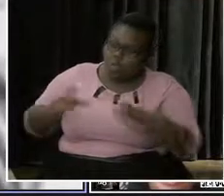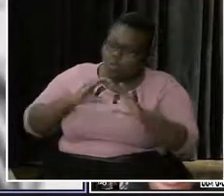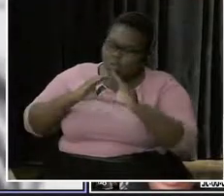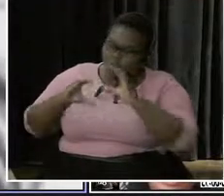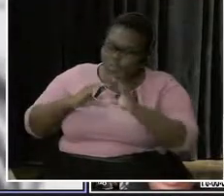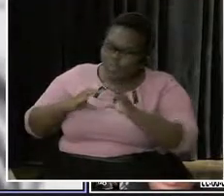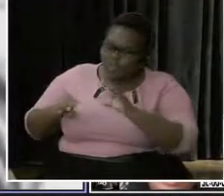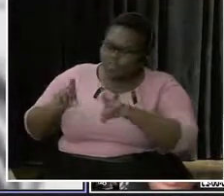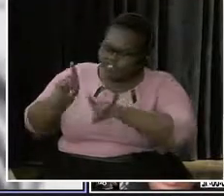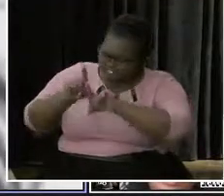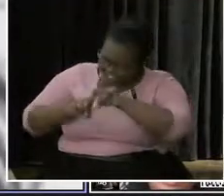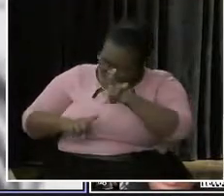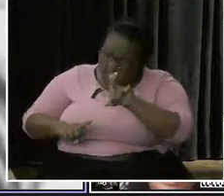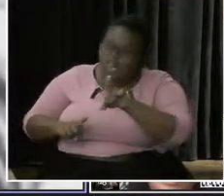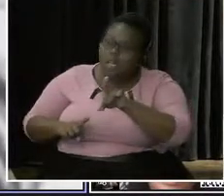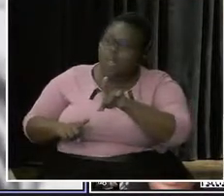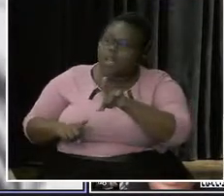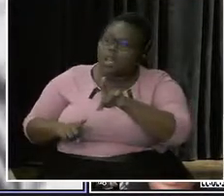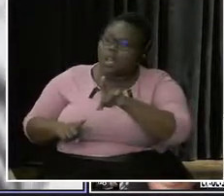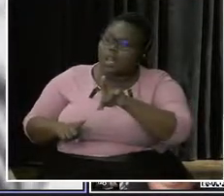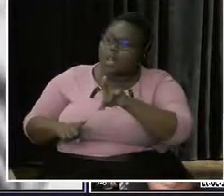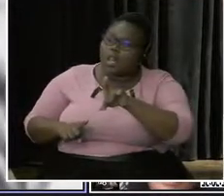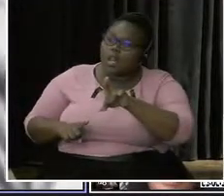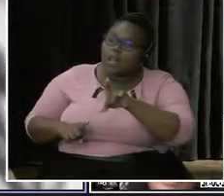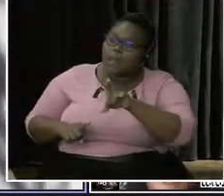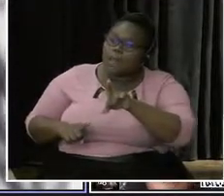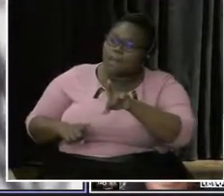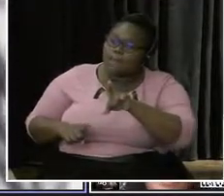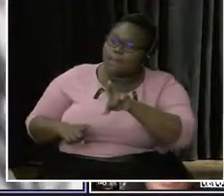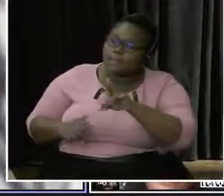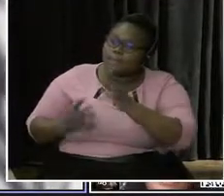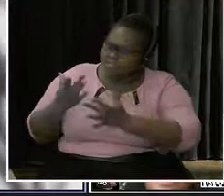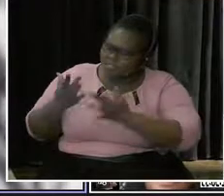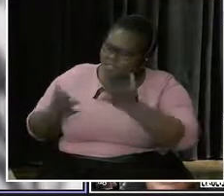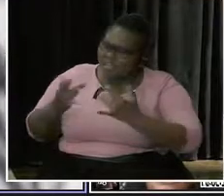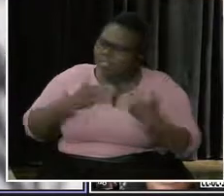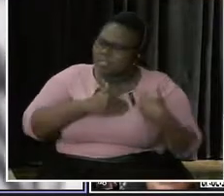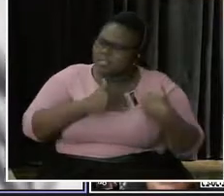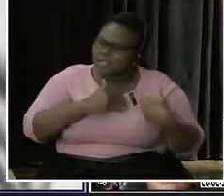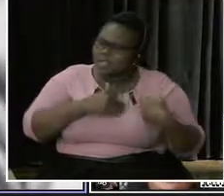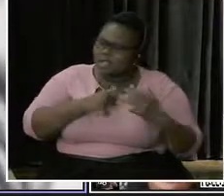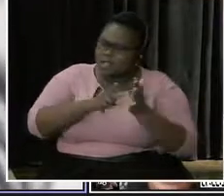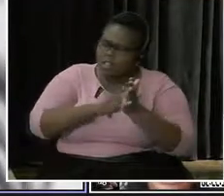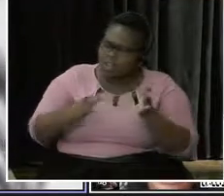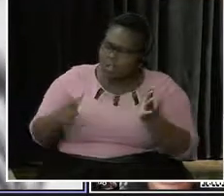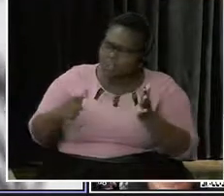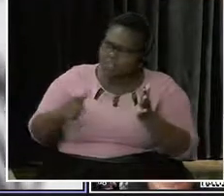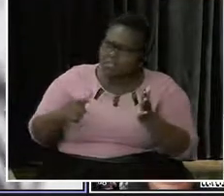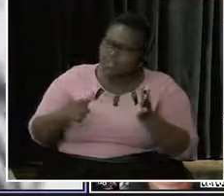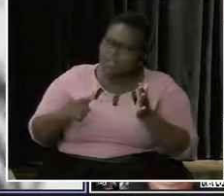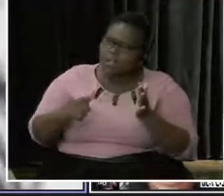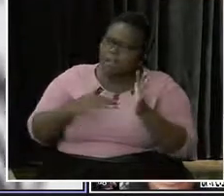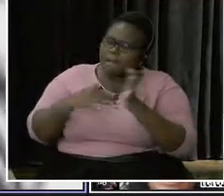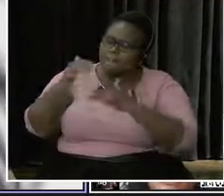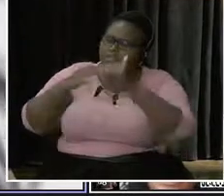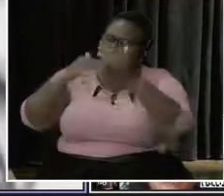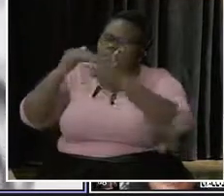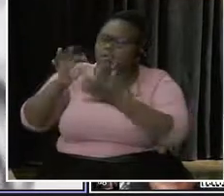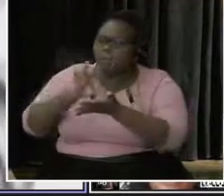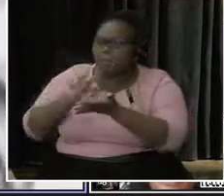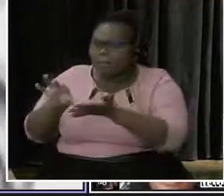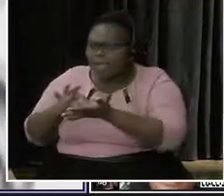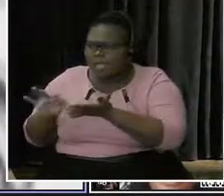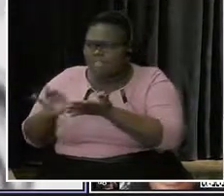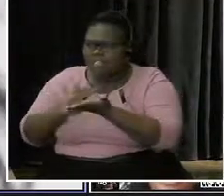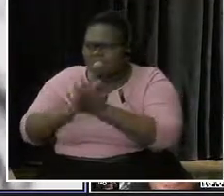law enforcement, tiers of government, and the general public. Fire safety bylaws, whilst plans for buildings that were